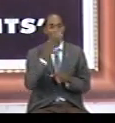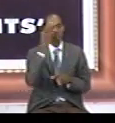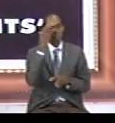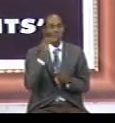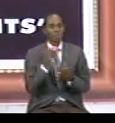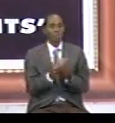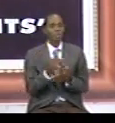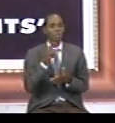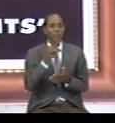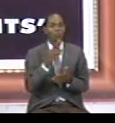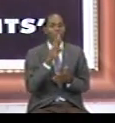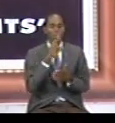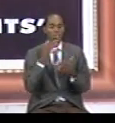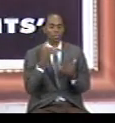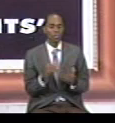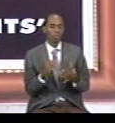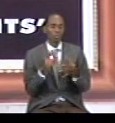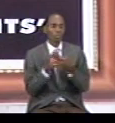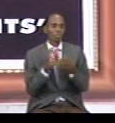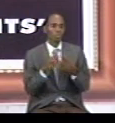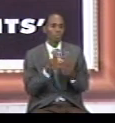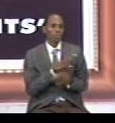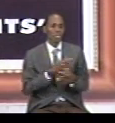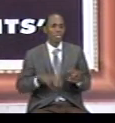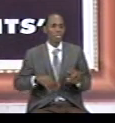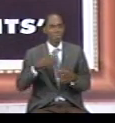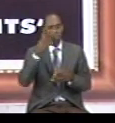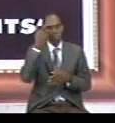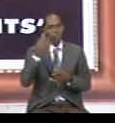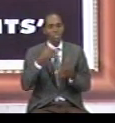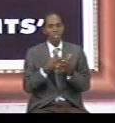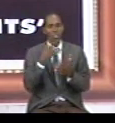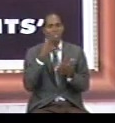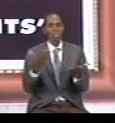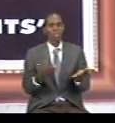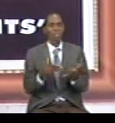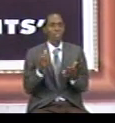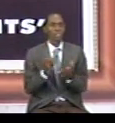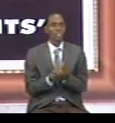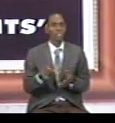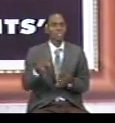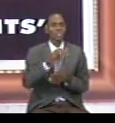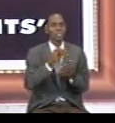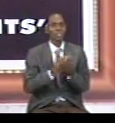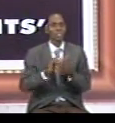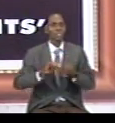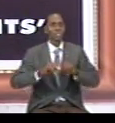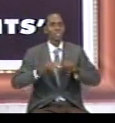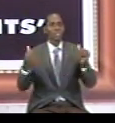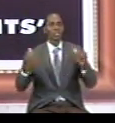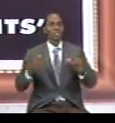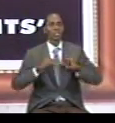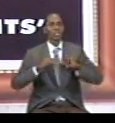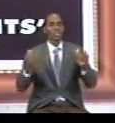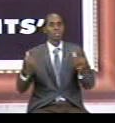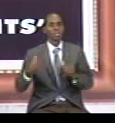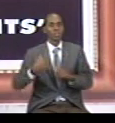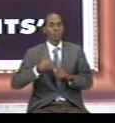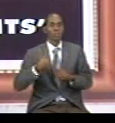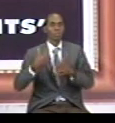know I belong to Christ. Because he says, he that denies me before men shall be denied before